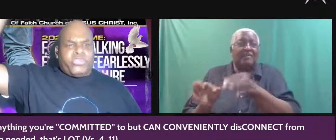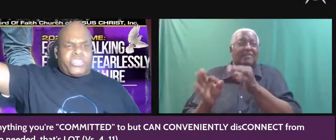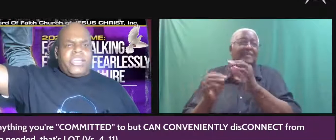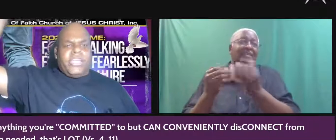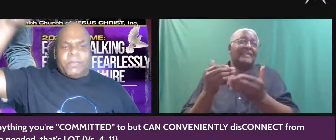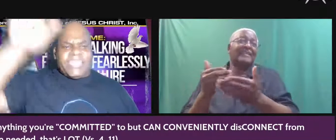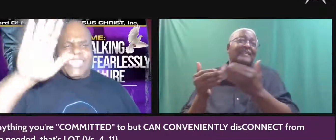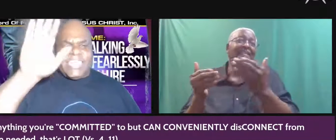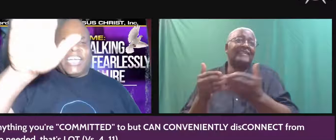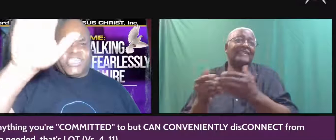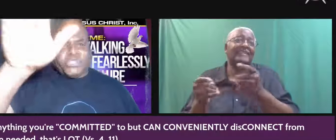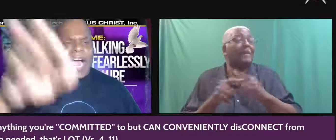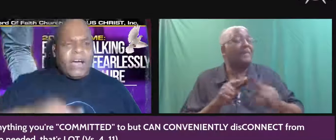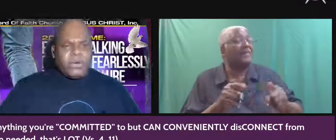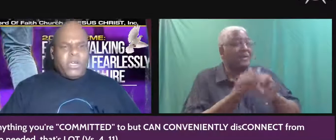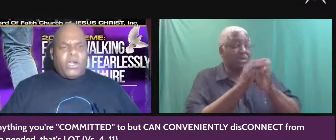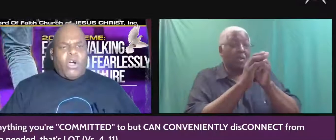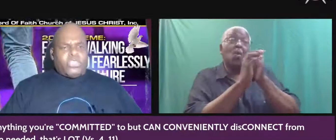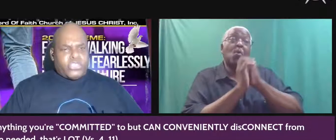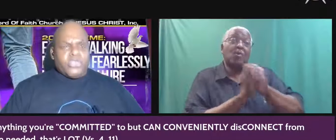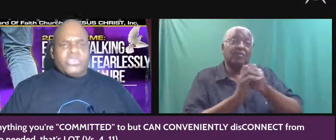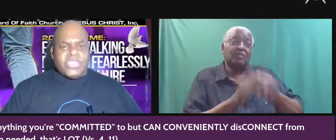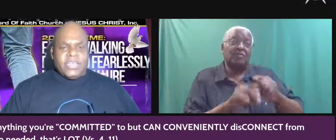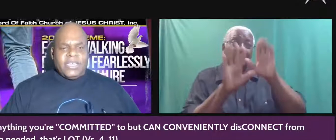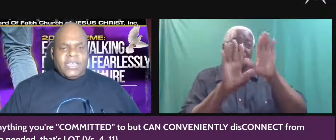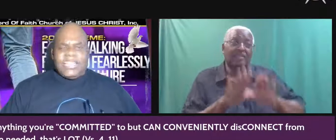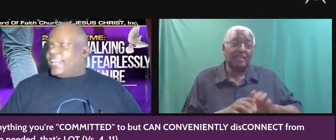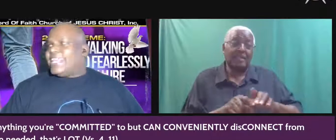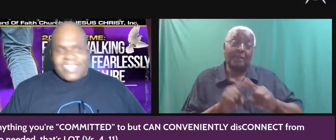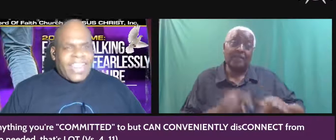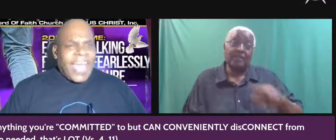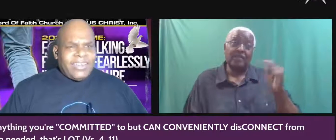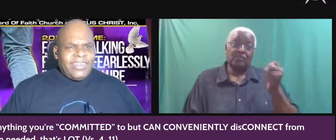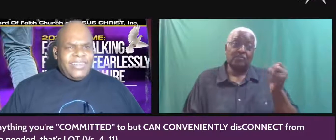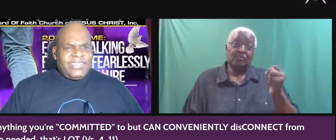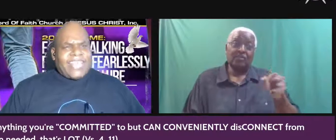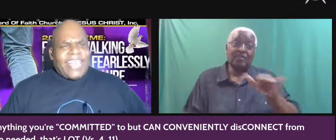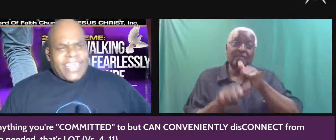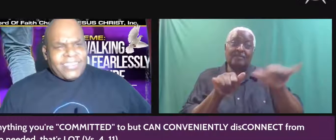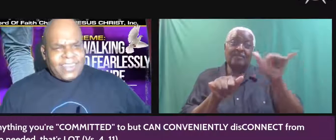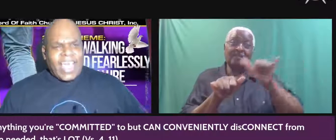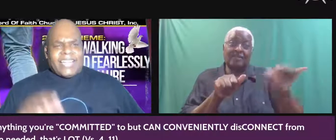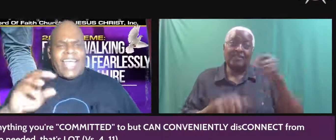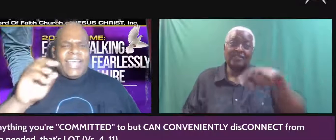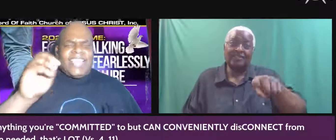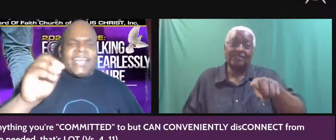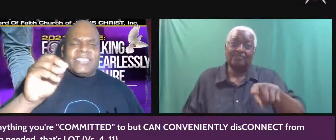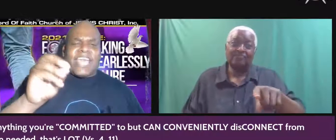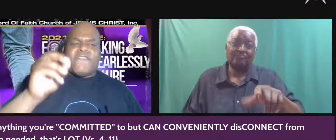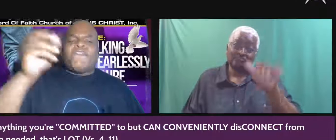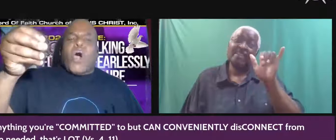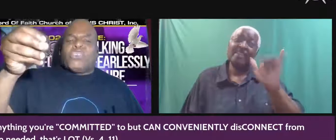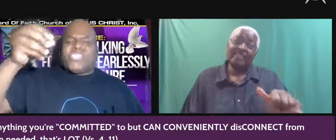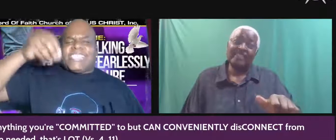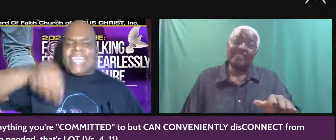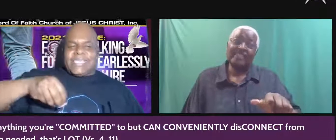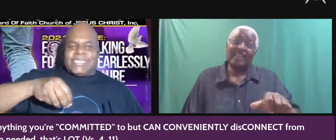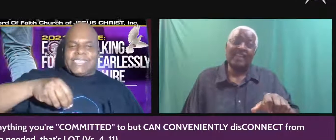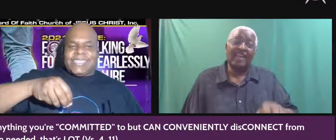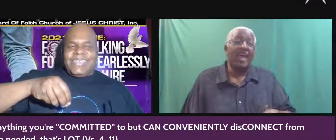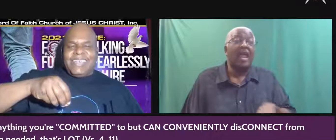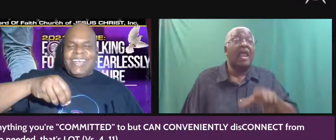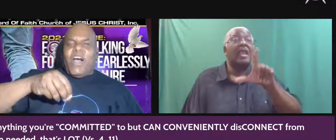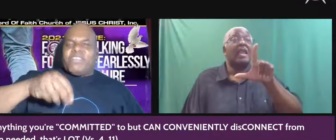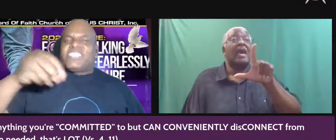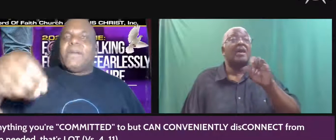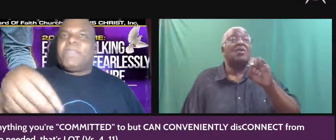worship with you Sunday, but then cuss you out on Tuesday, that's a lot. That's a lot. That is a false